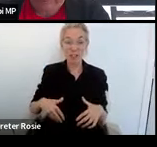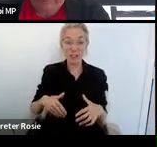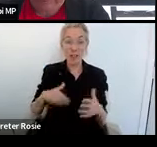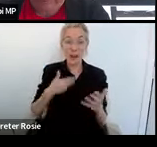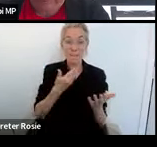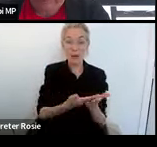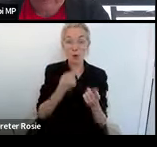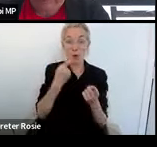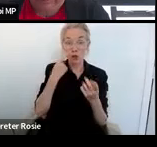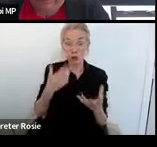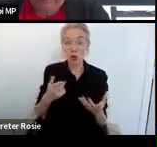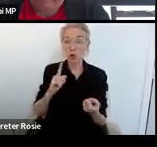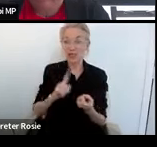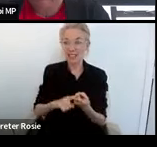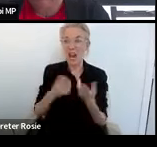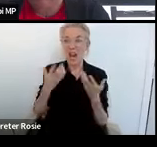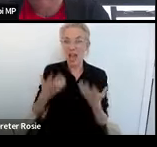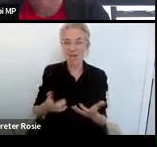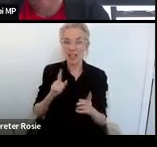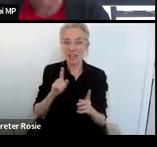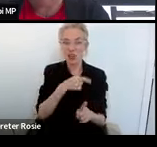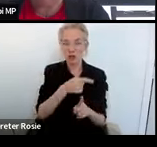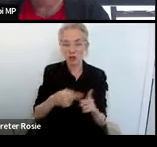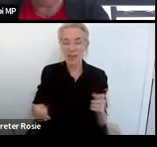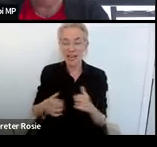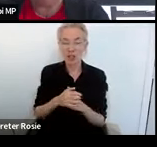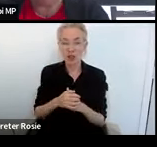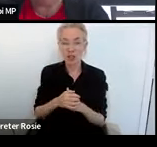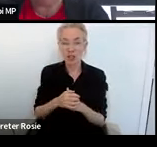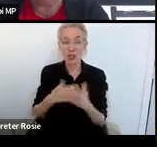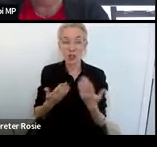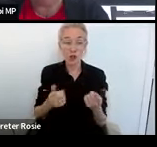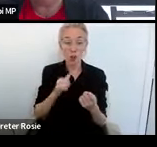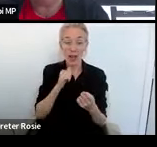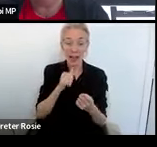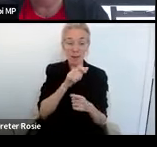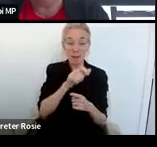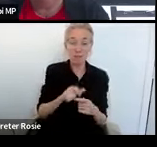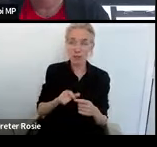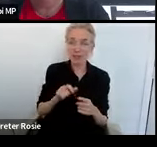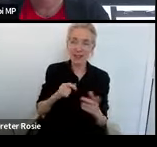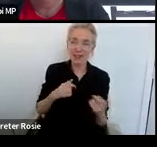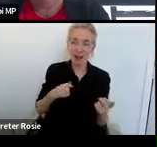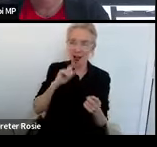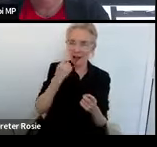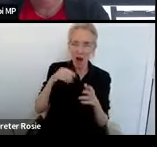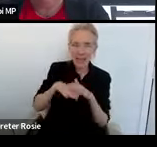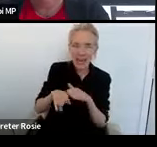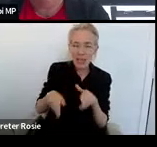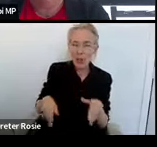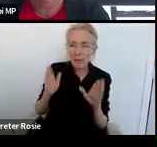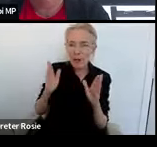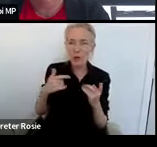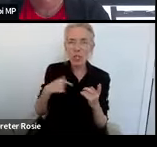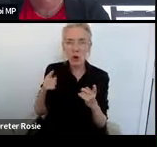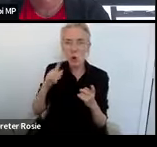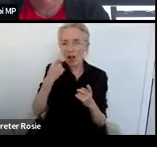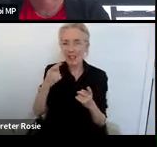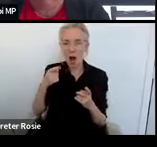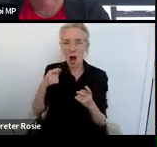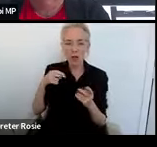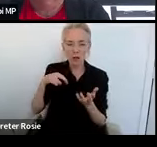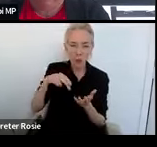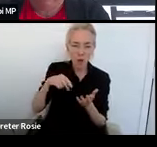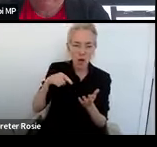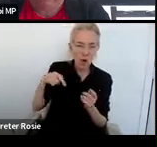It occurs every time a person cannot access the physical environment, transportation, websites, etc. With disability